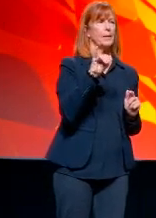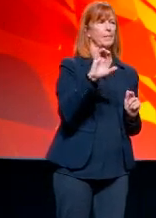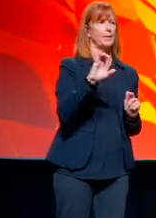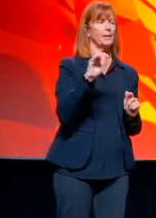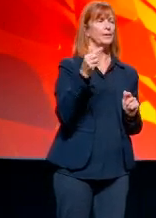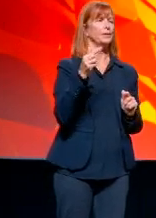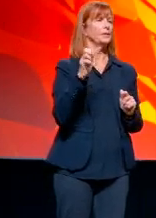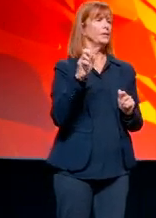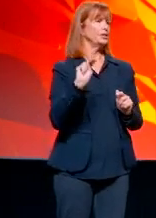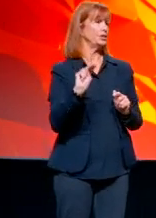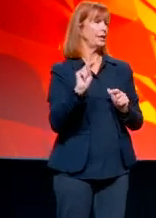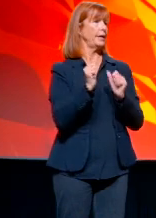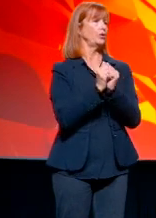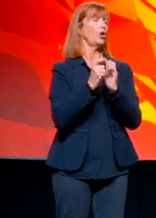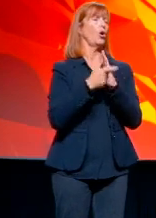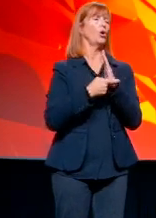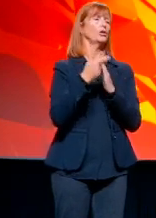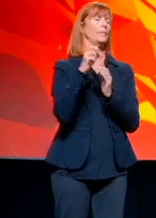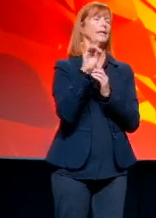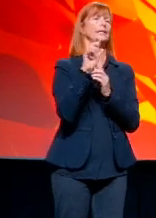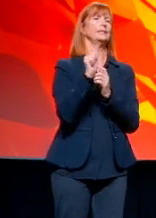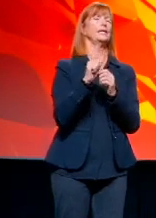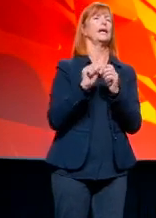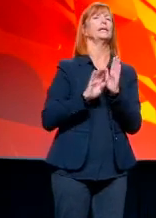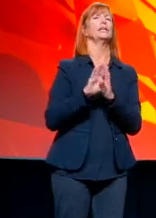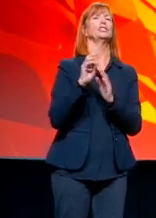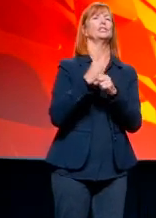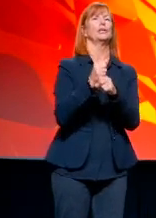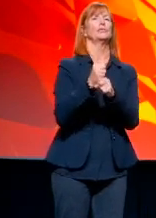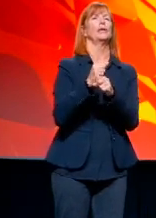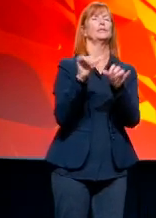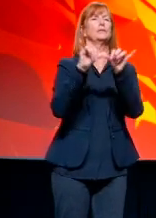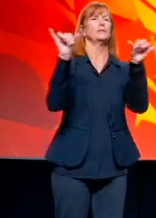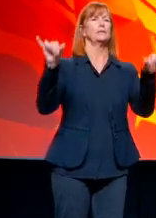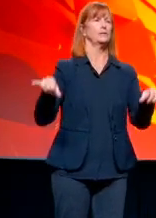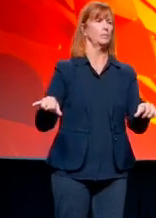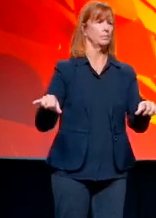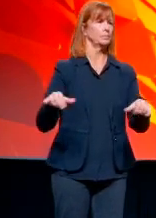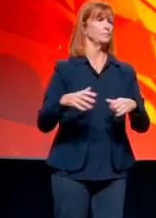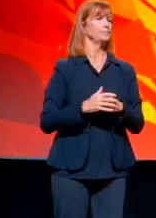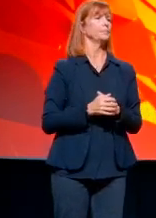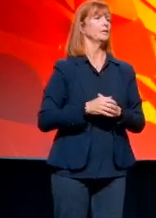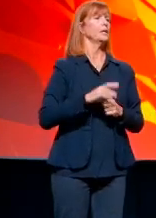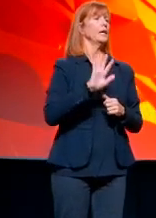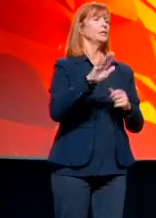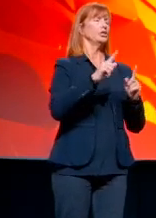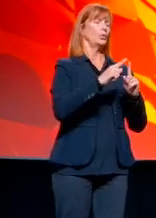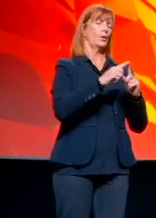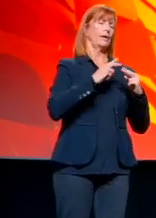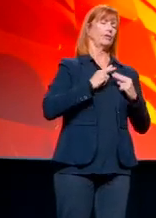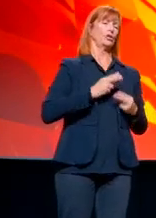the idea is quite simple, right? So we go from a limited set of a human demonstration,